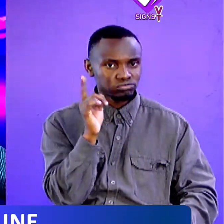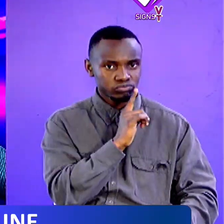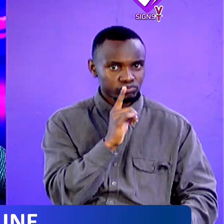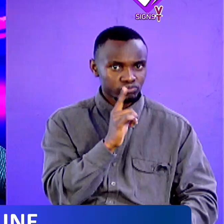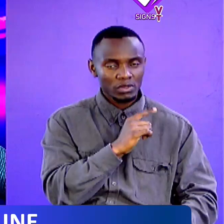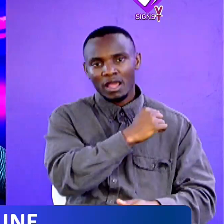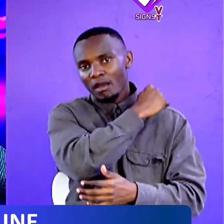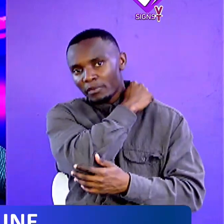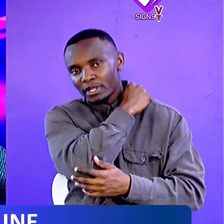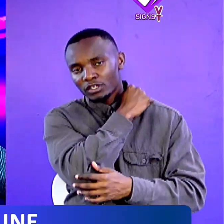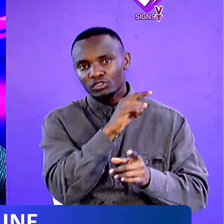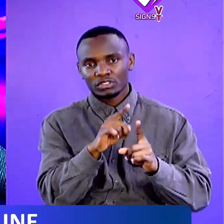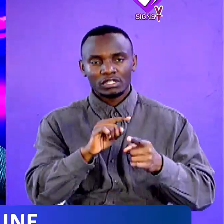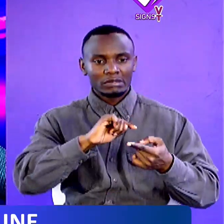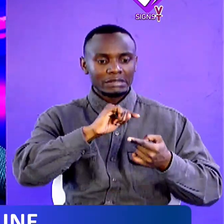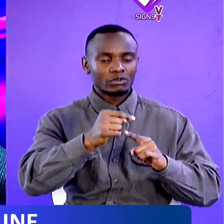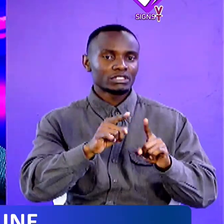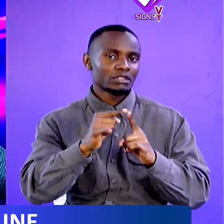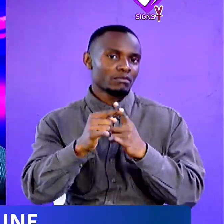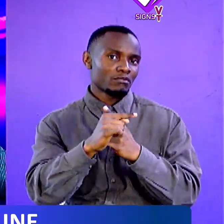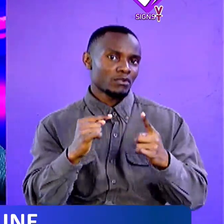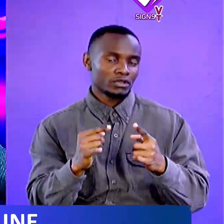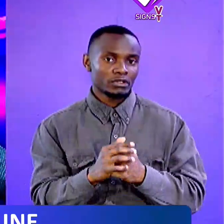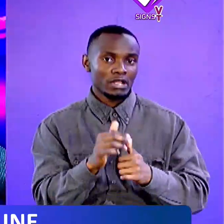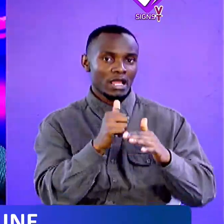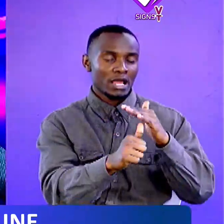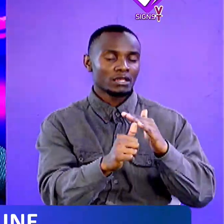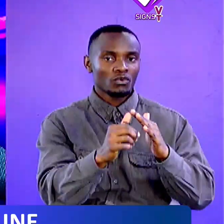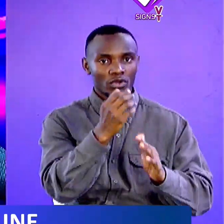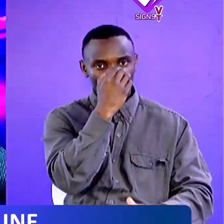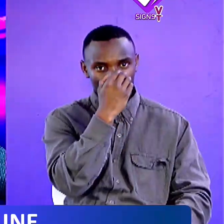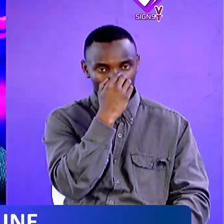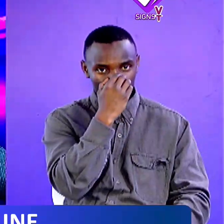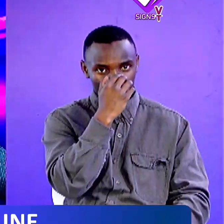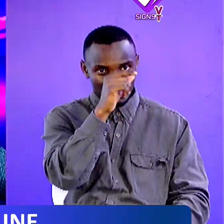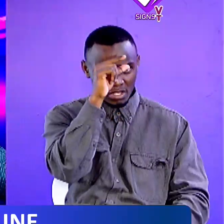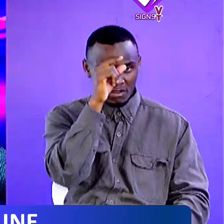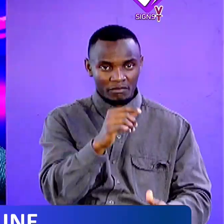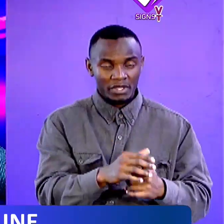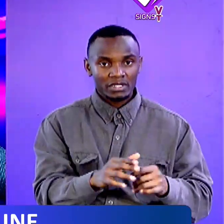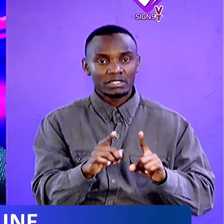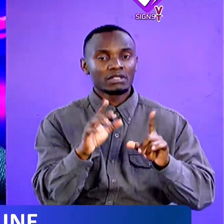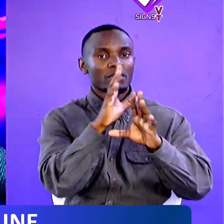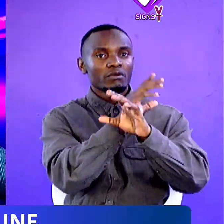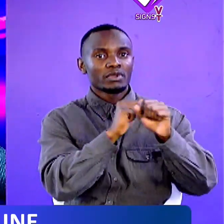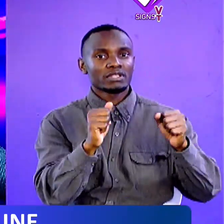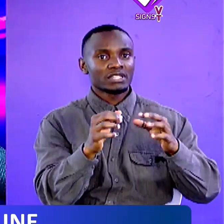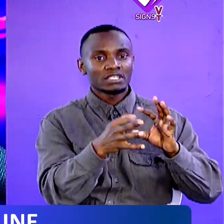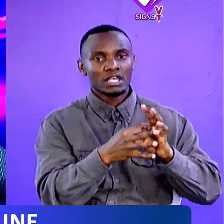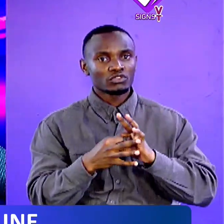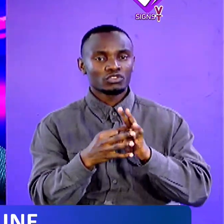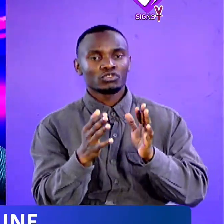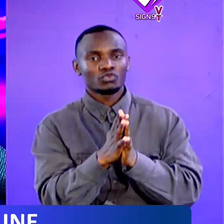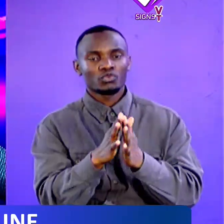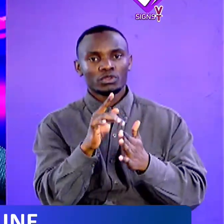and murder under President William Ruto's Kenya Kwanza regime, as well as the president's association with terrorist